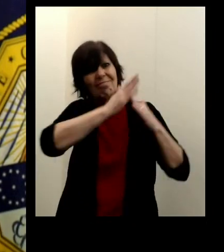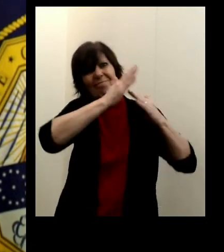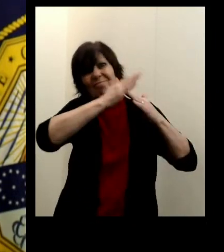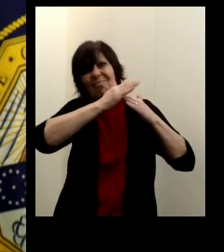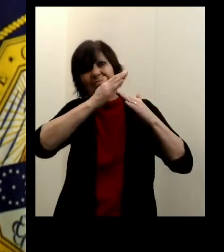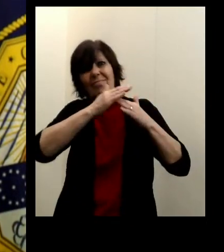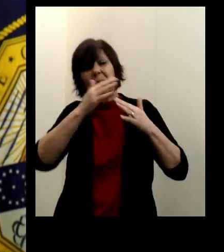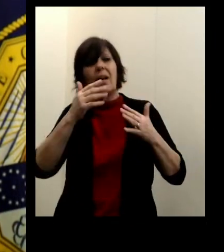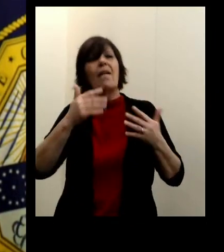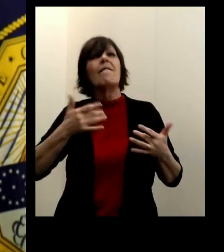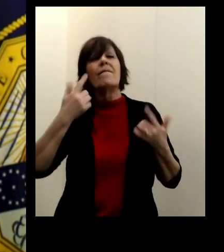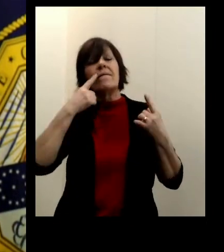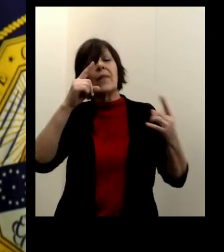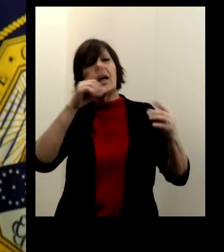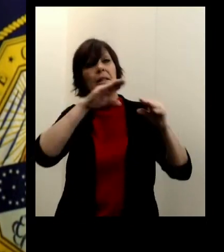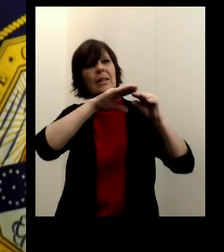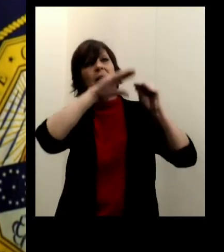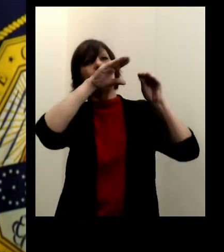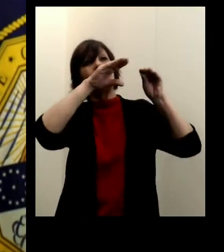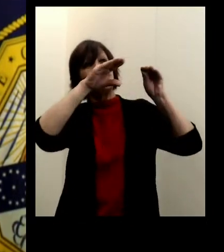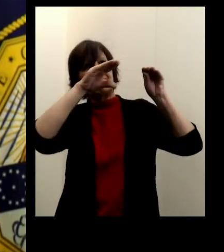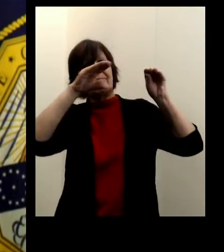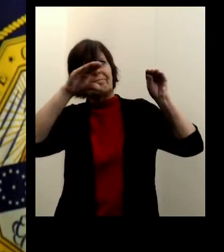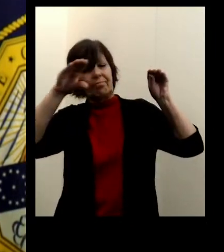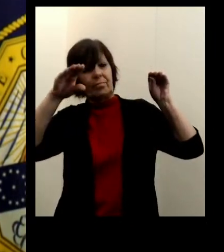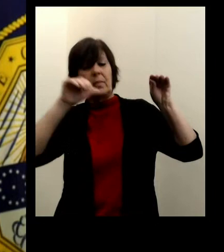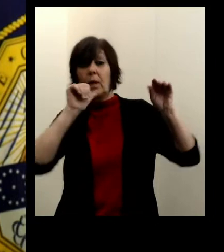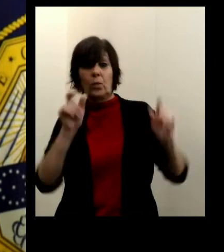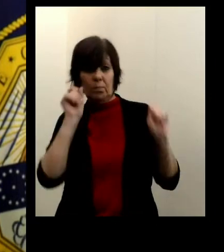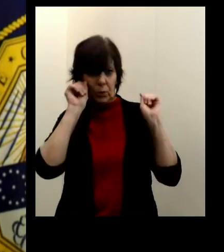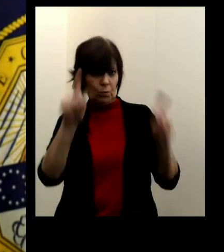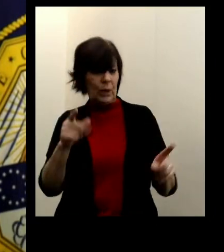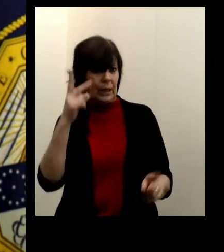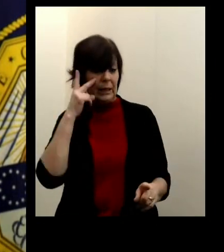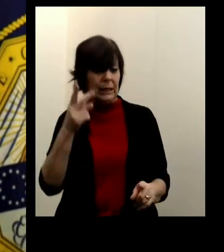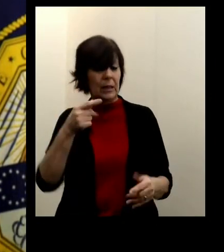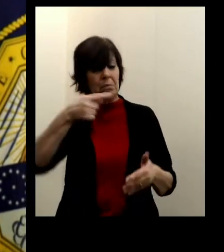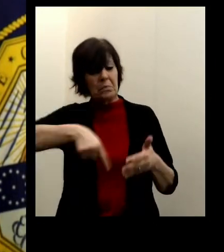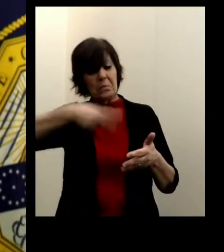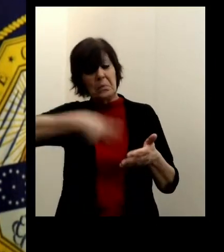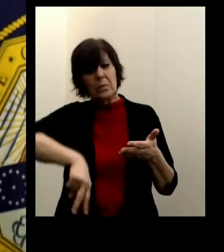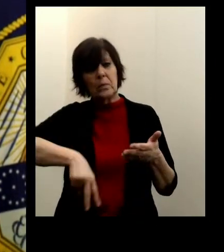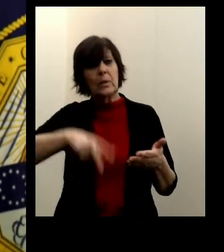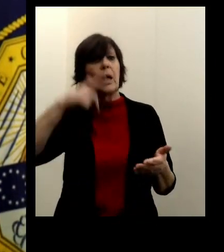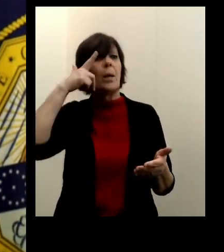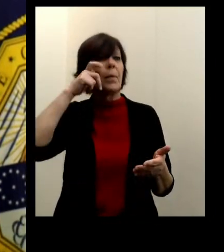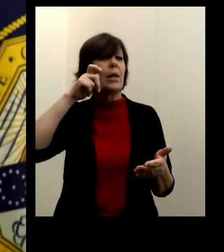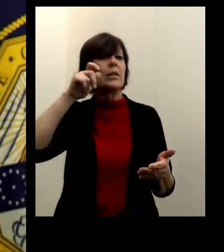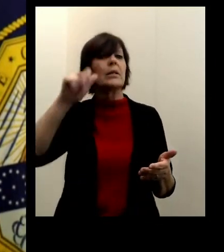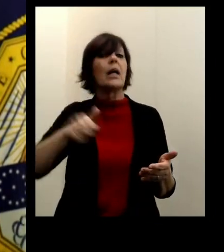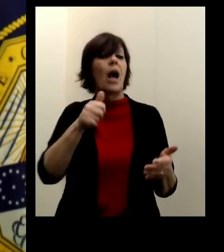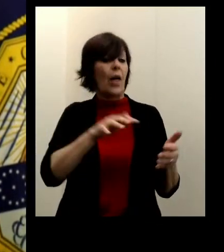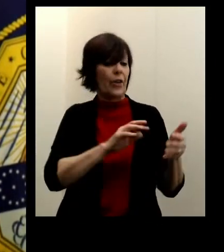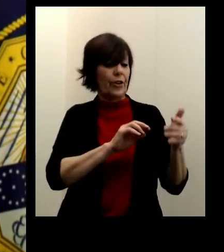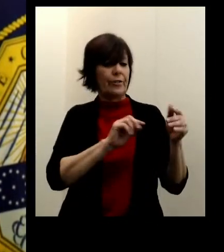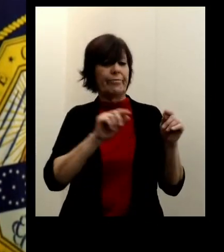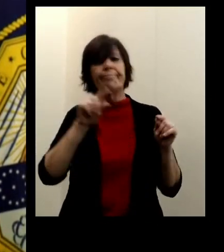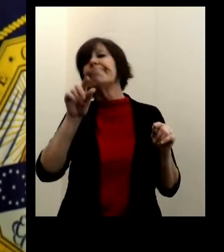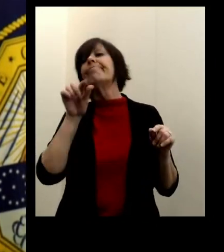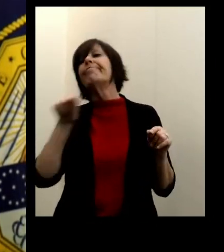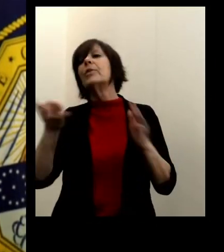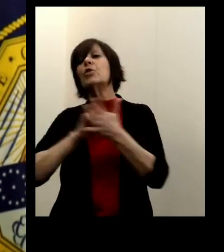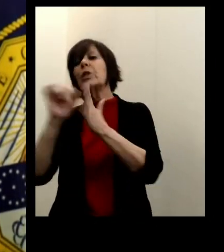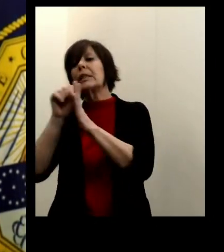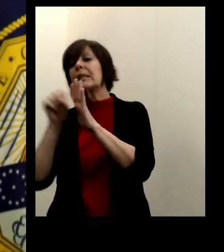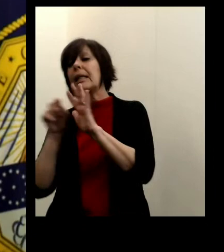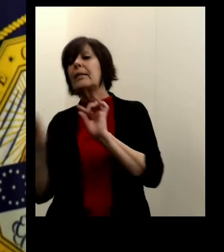and that's finally leveled off. I would not be surprised to see in the next few weeks, because some of the other areas of New York State have